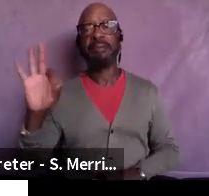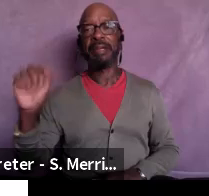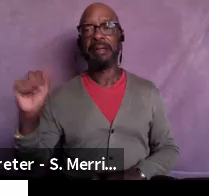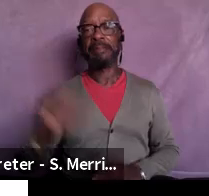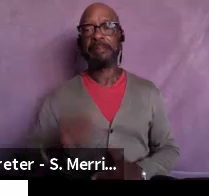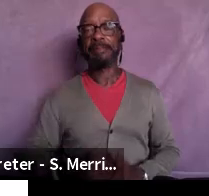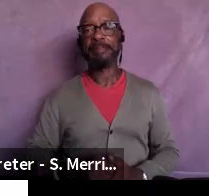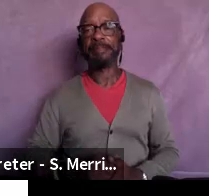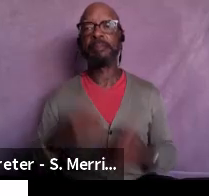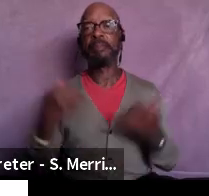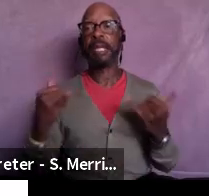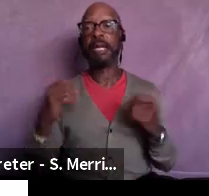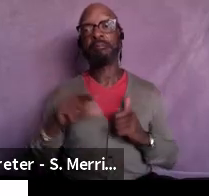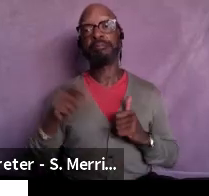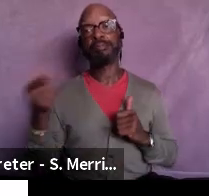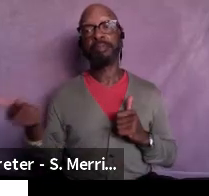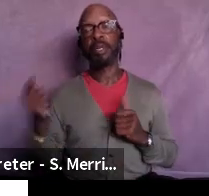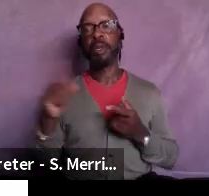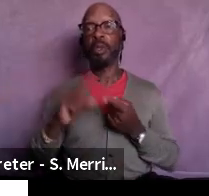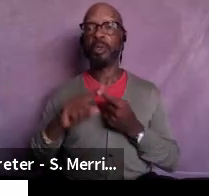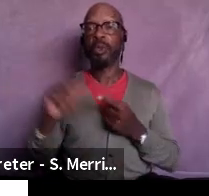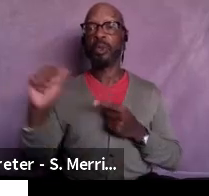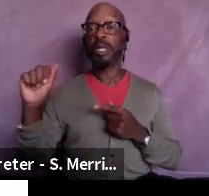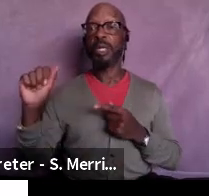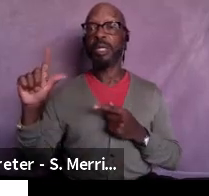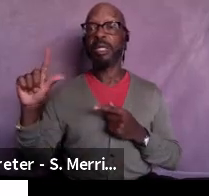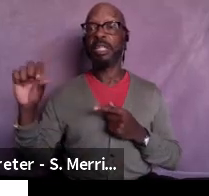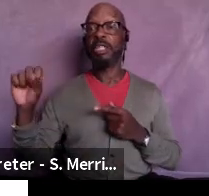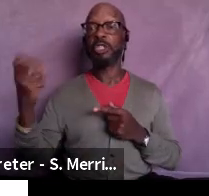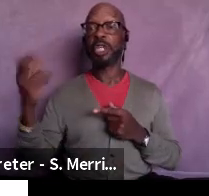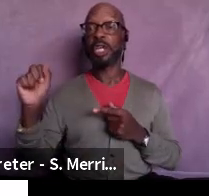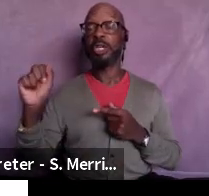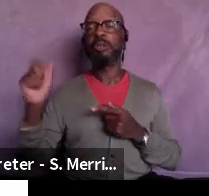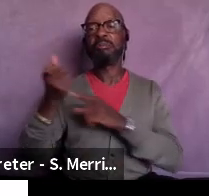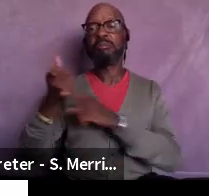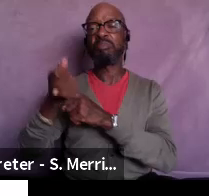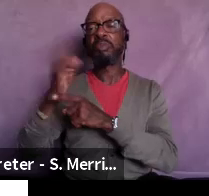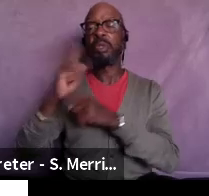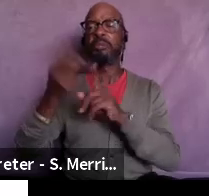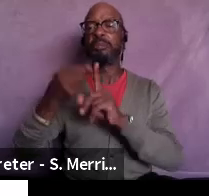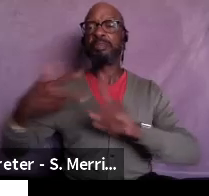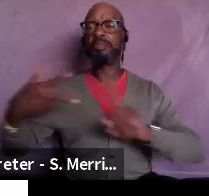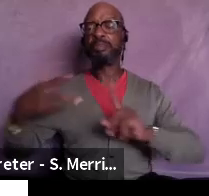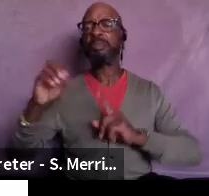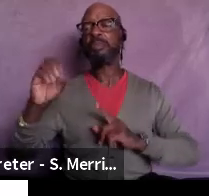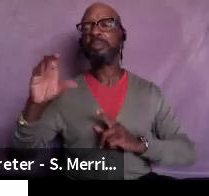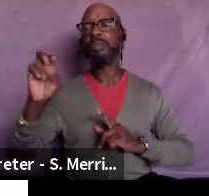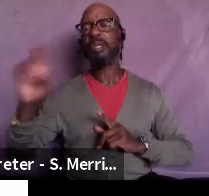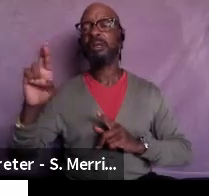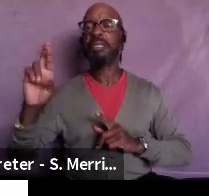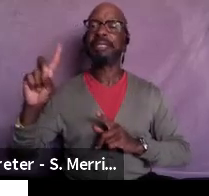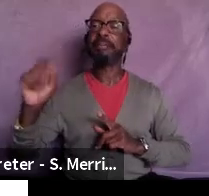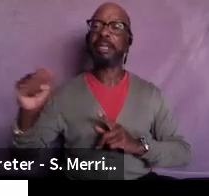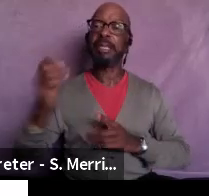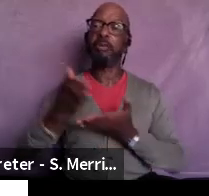will now turn the program over to Alicia, who will discuss OCR's disability rights